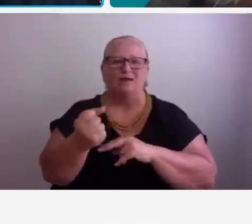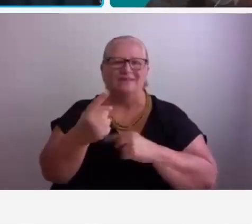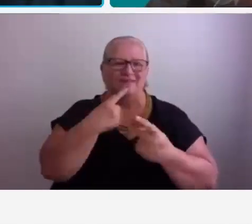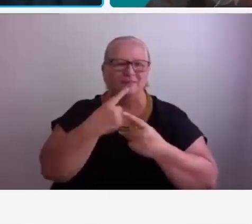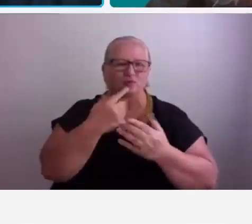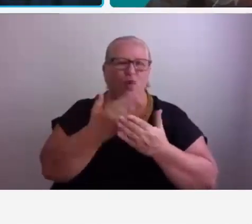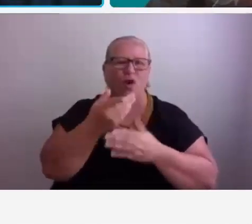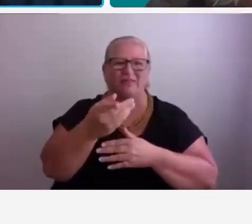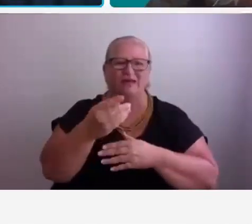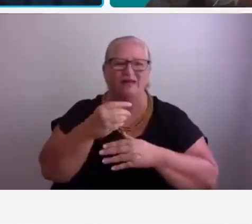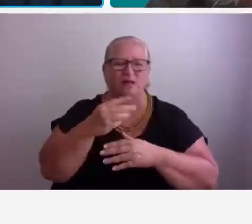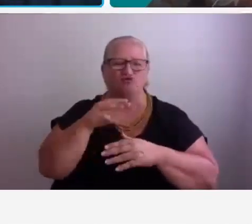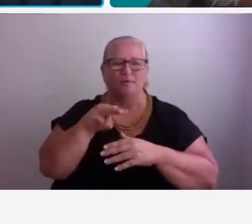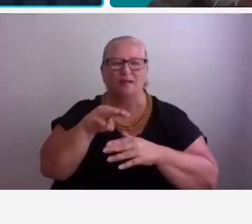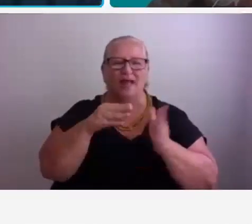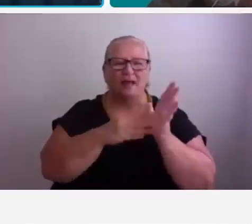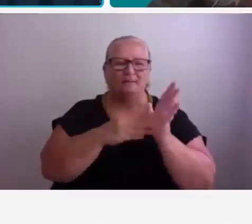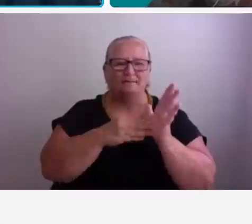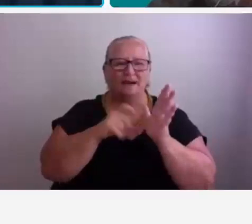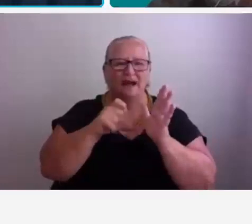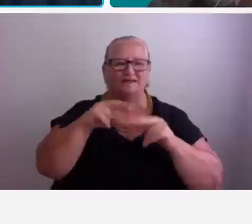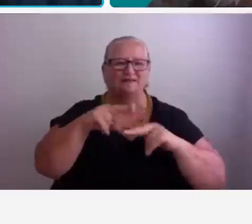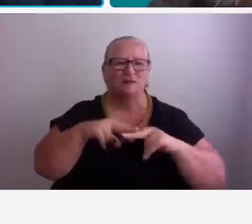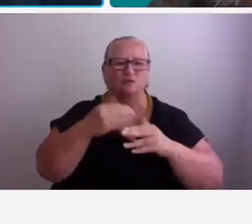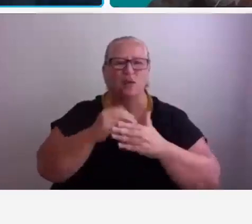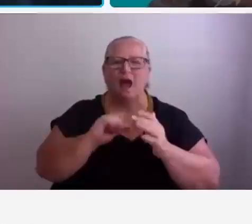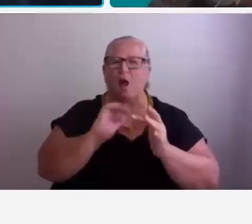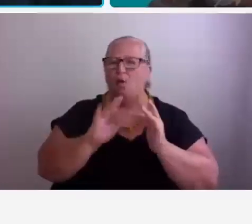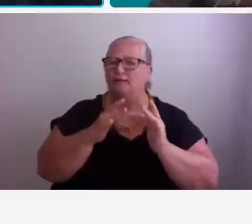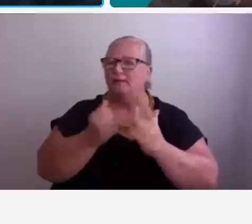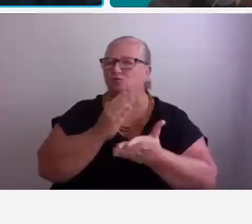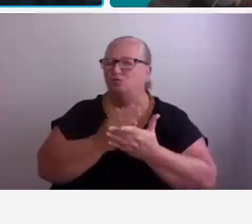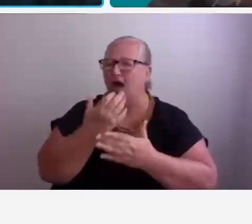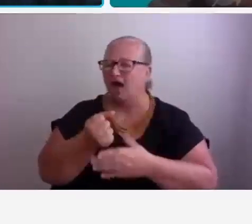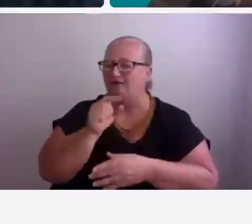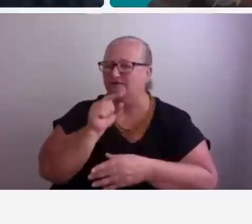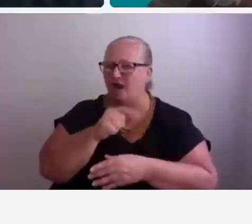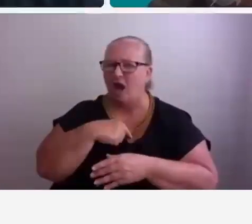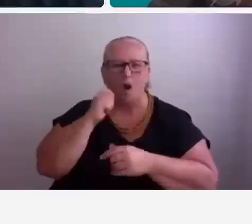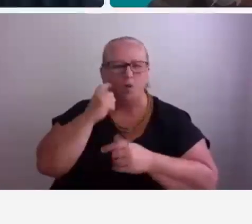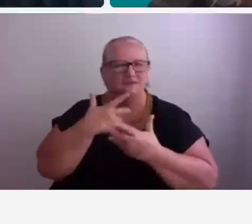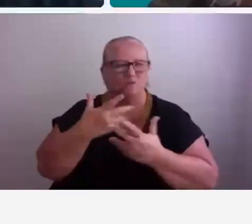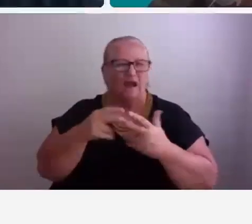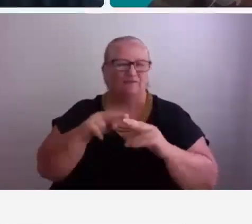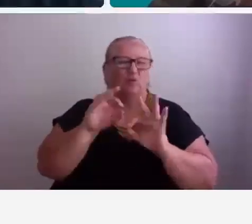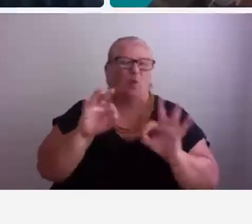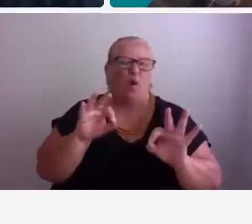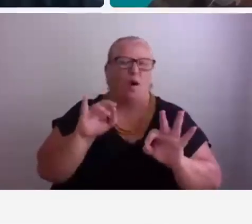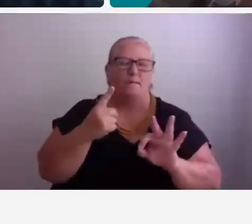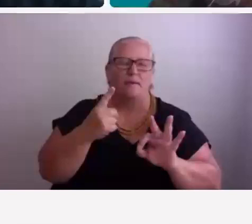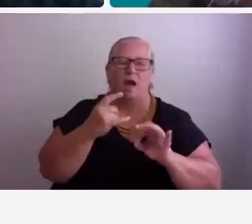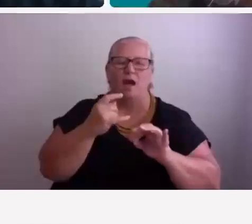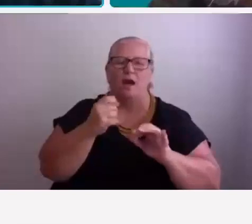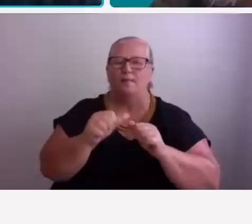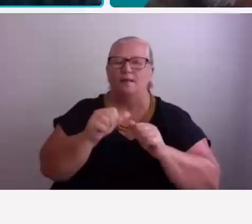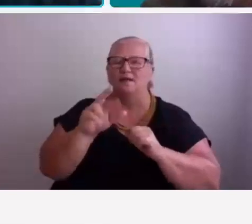the Triple M classifications available through our website. Sure. I'd be surprised if we didn't, but it's certainly worth